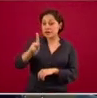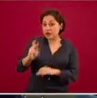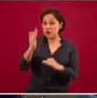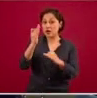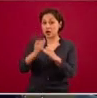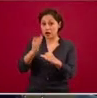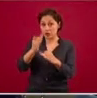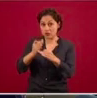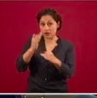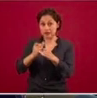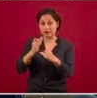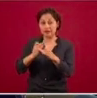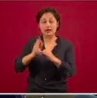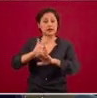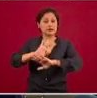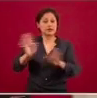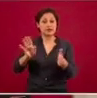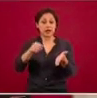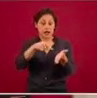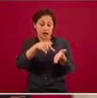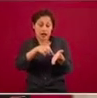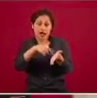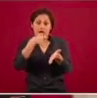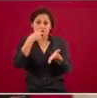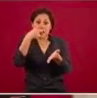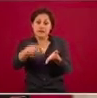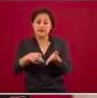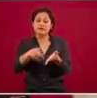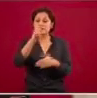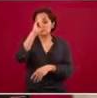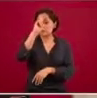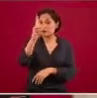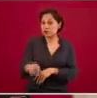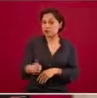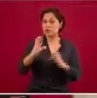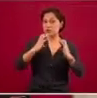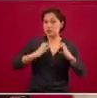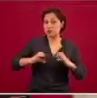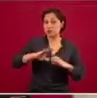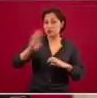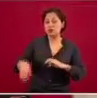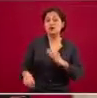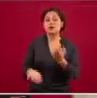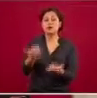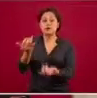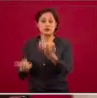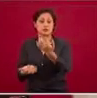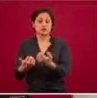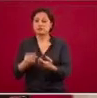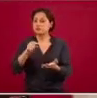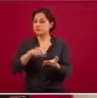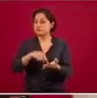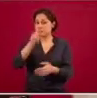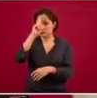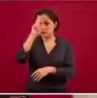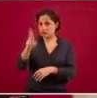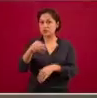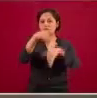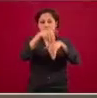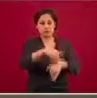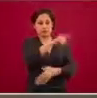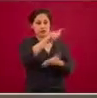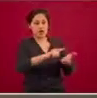yes, after all of the discussion we've engaged in and attending to the dispositions of